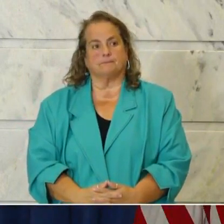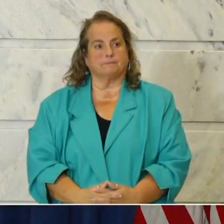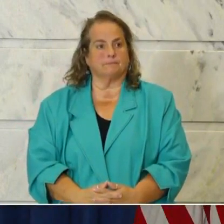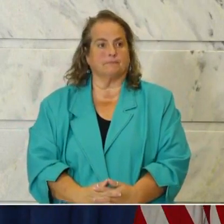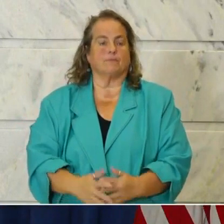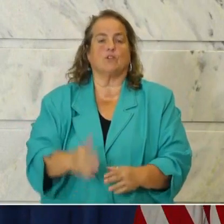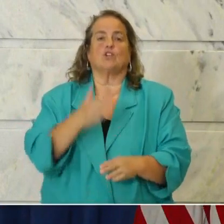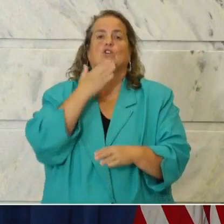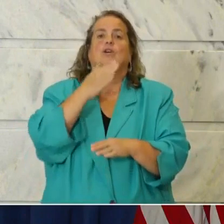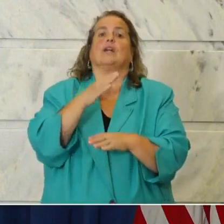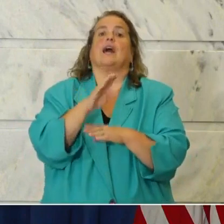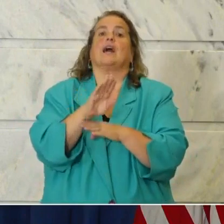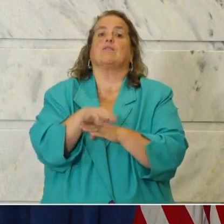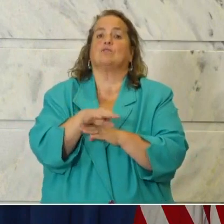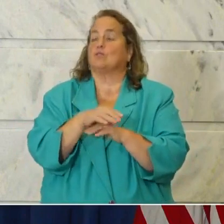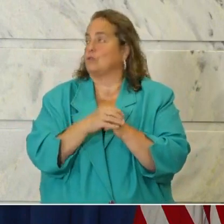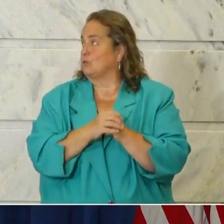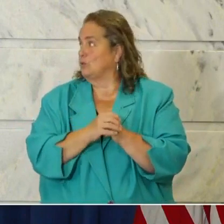Good afternoon.